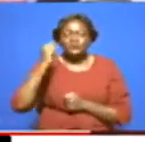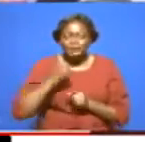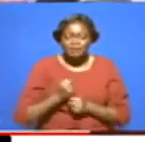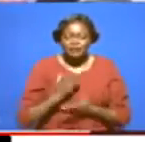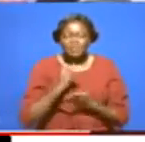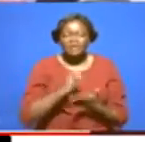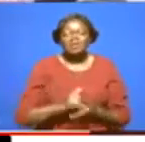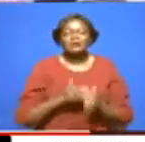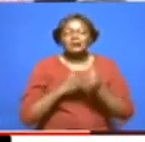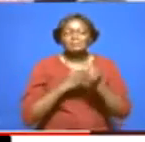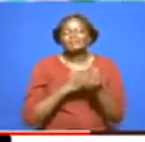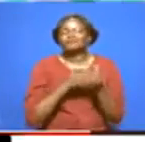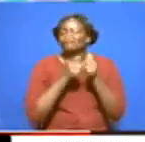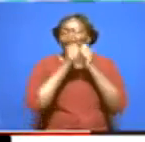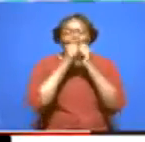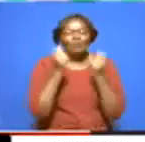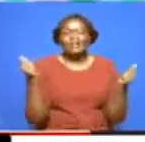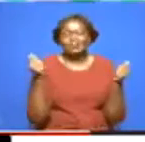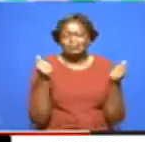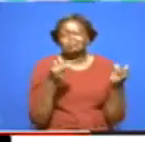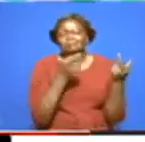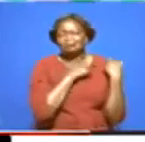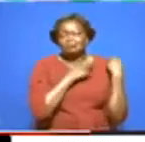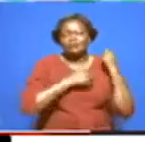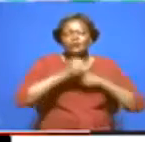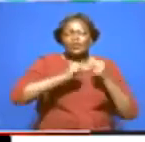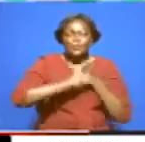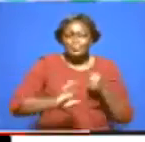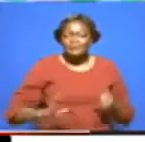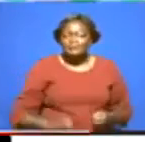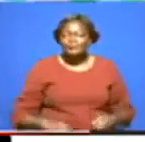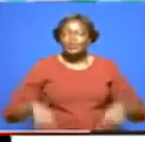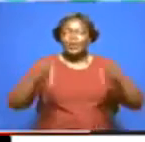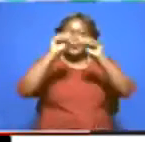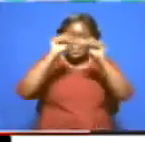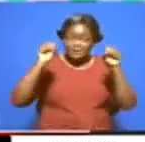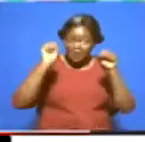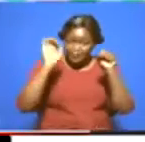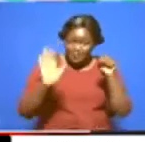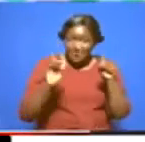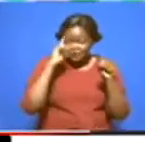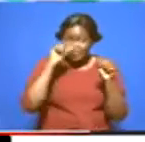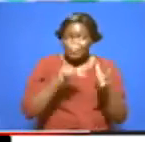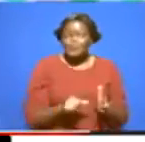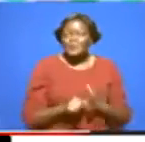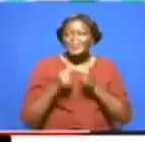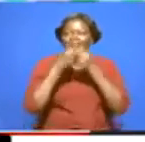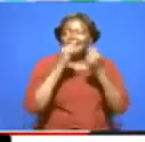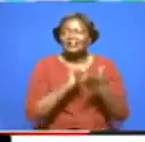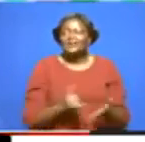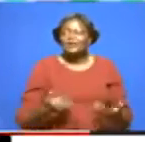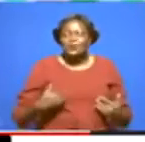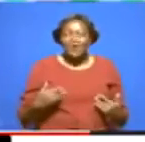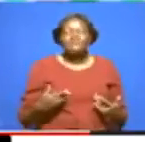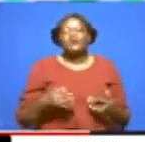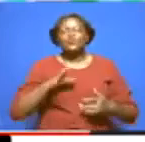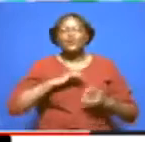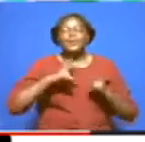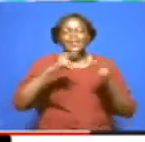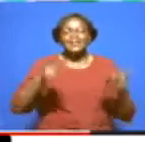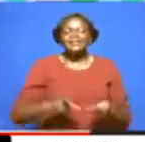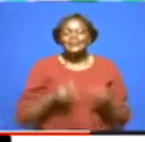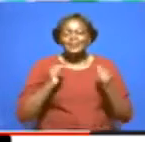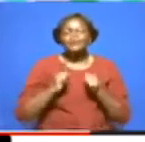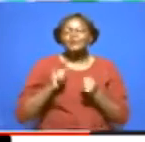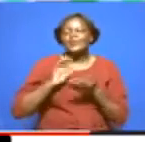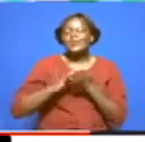are accountable for their actions. Your president for the problem and the challenge that you have at your own place could be your